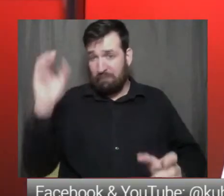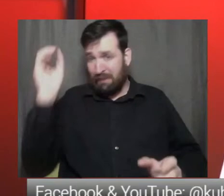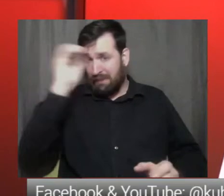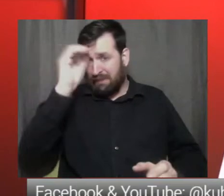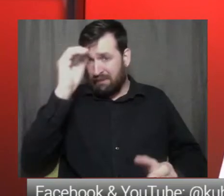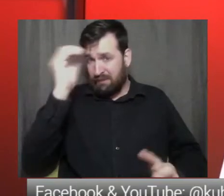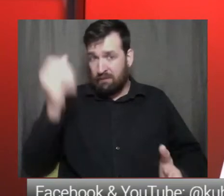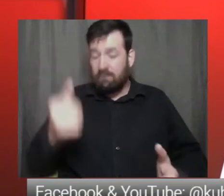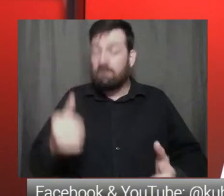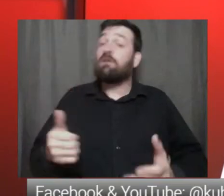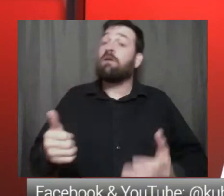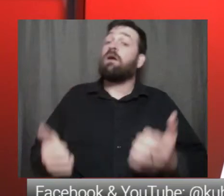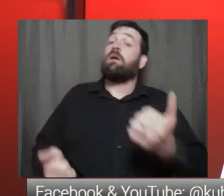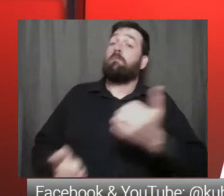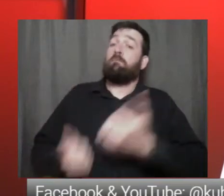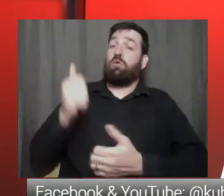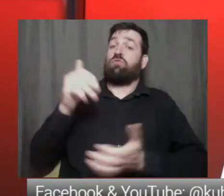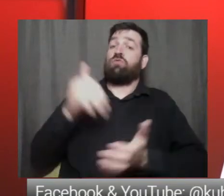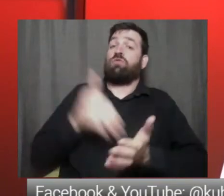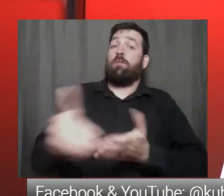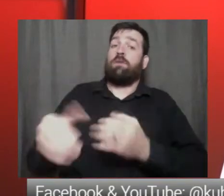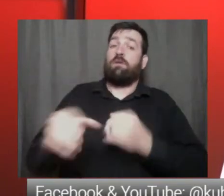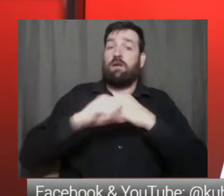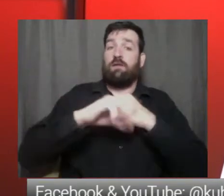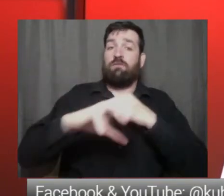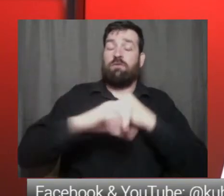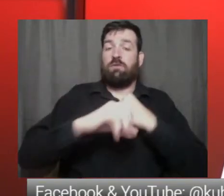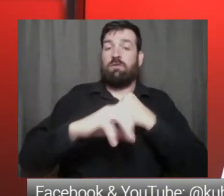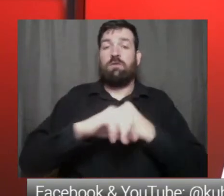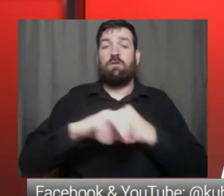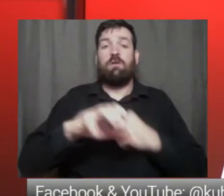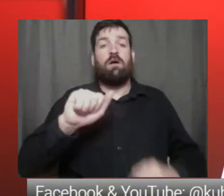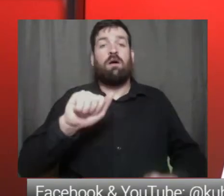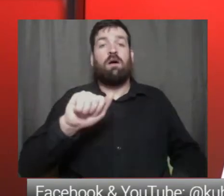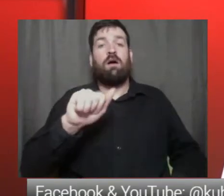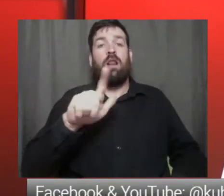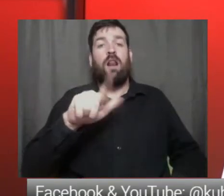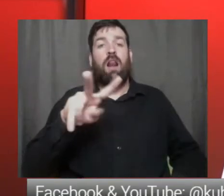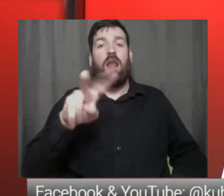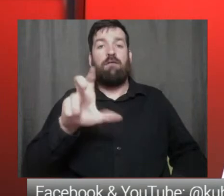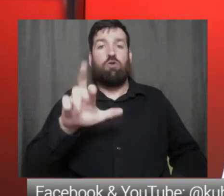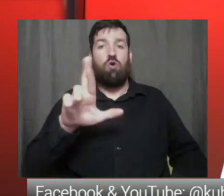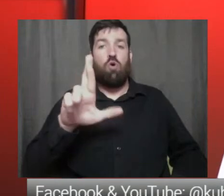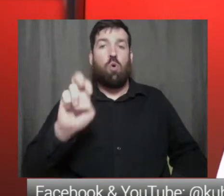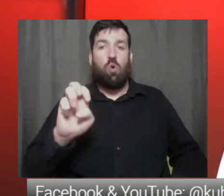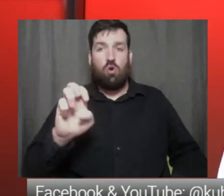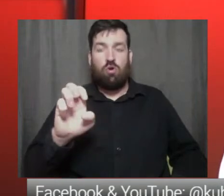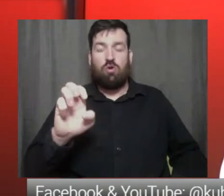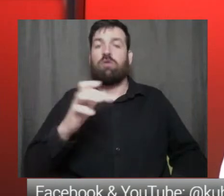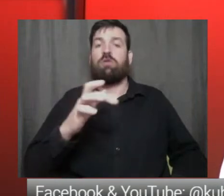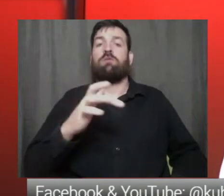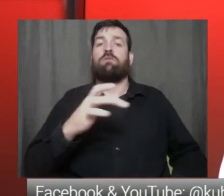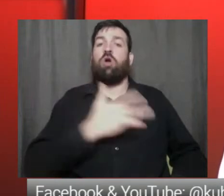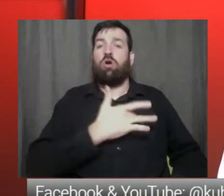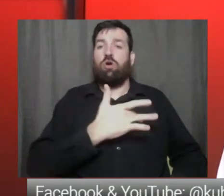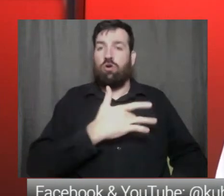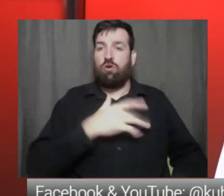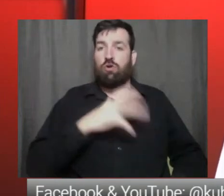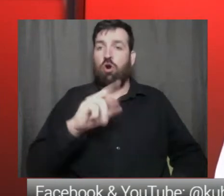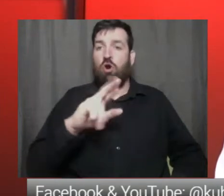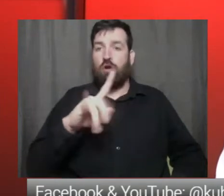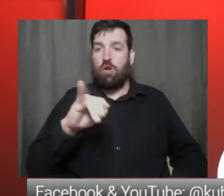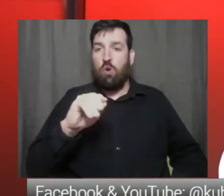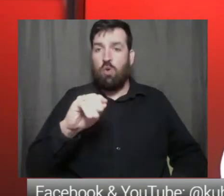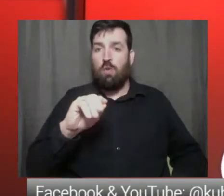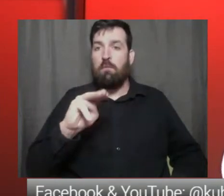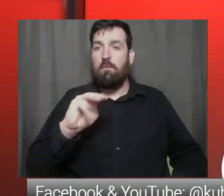most commonly advertised is called the AliveCore Cardia Monitor. Okay. And it's a type of monitor that basically is a standalone device